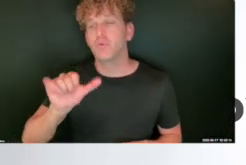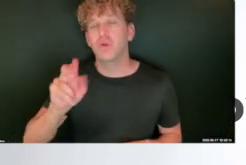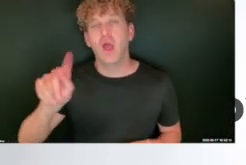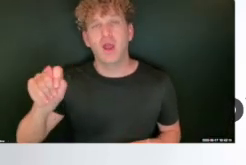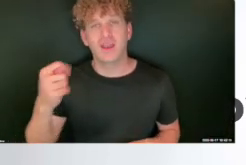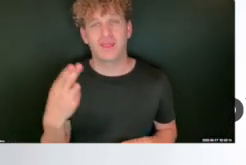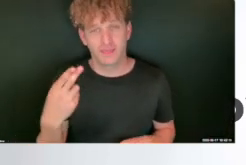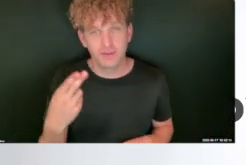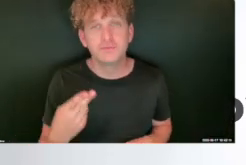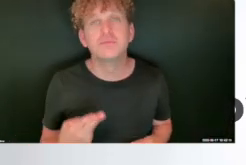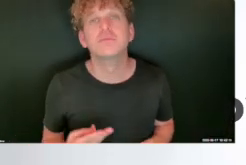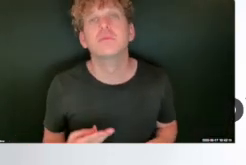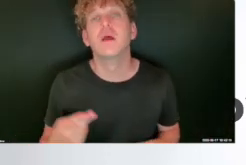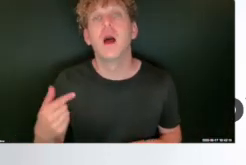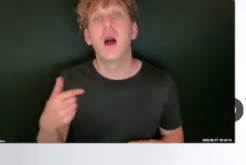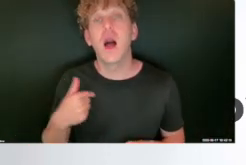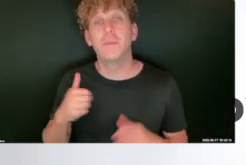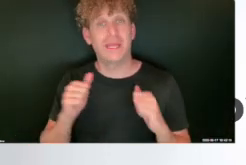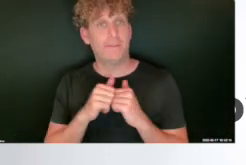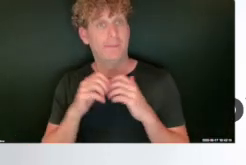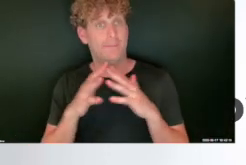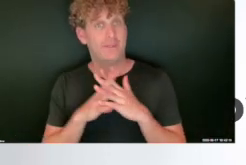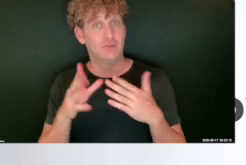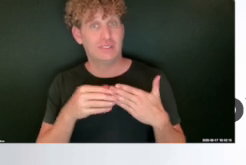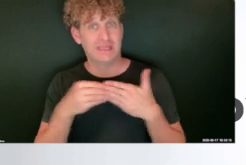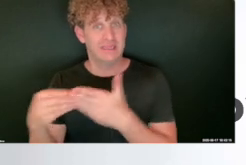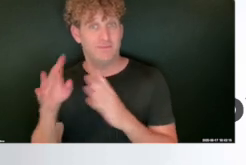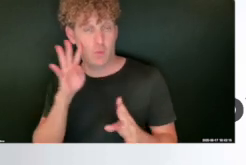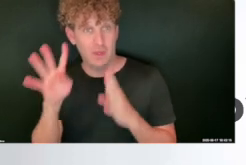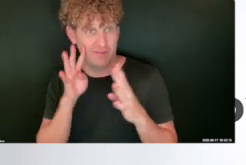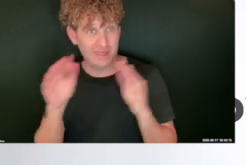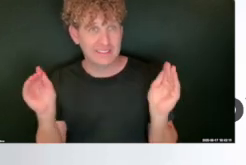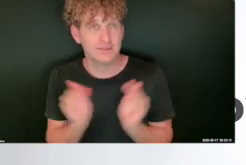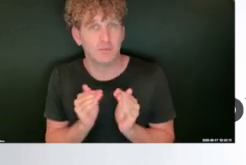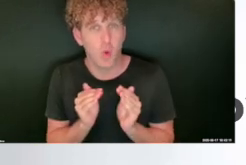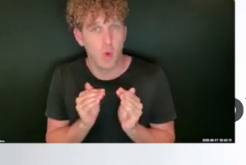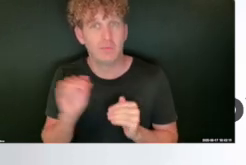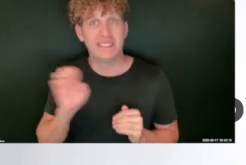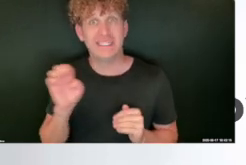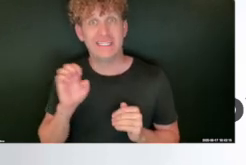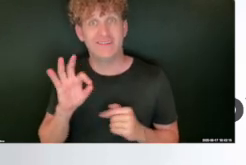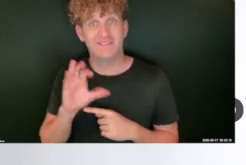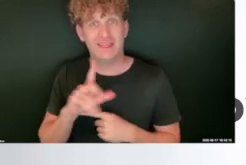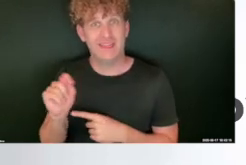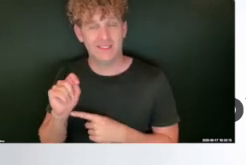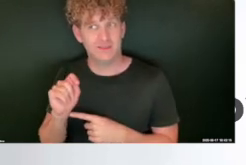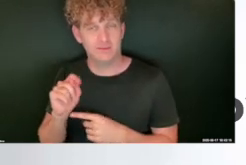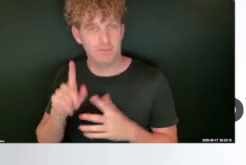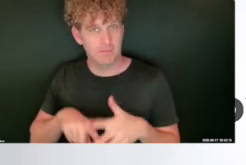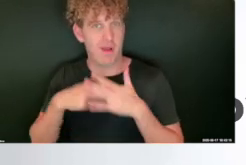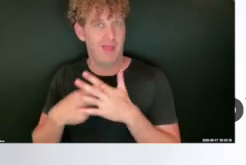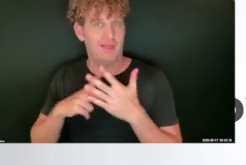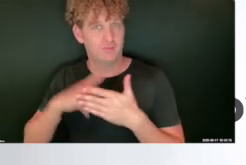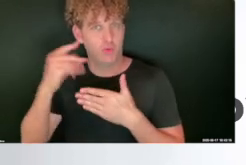clarify the difference between active implementation goals and goals for the funding plan. ISEF will continue to